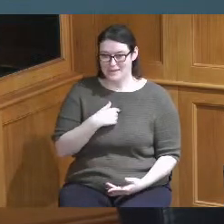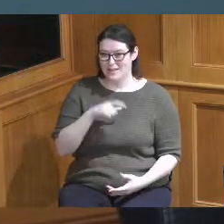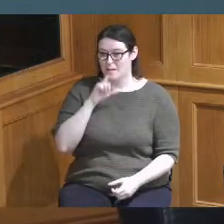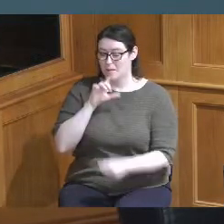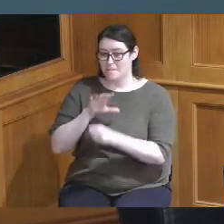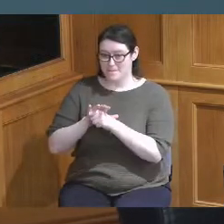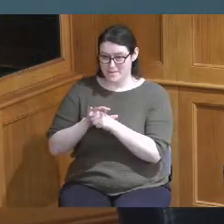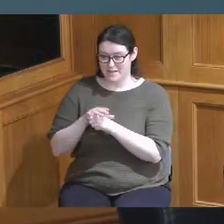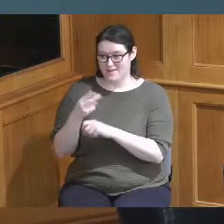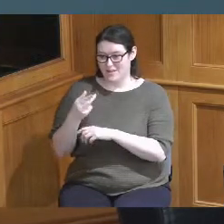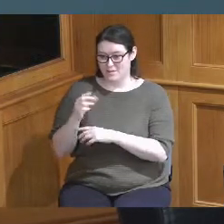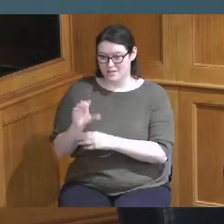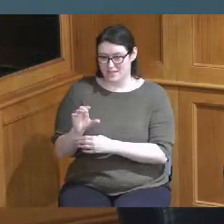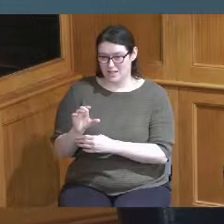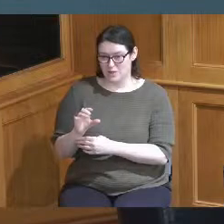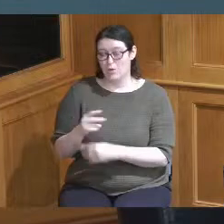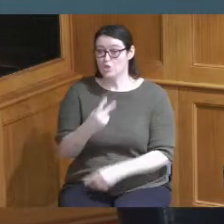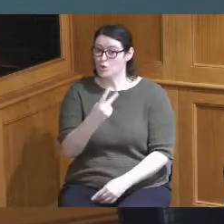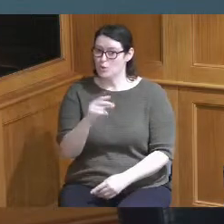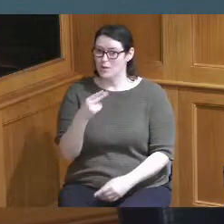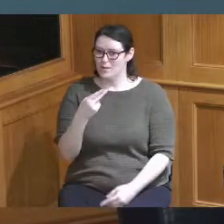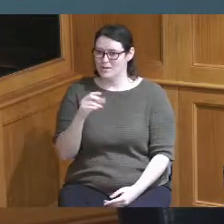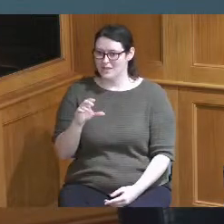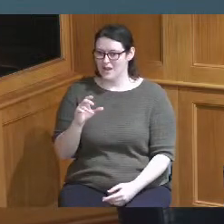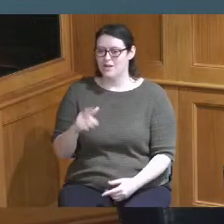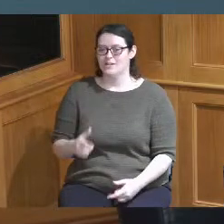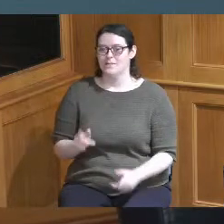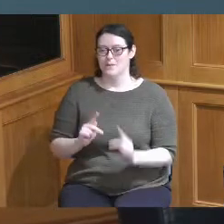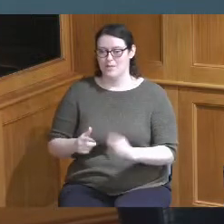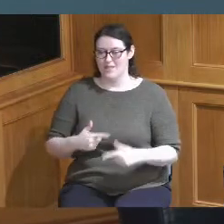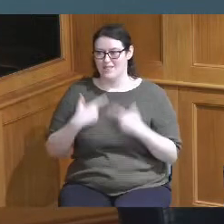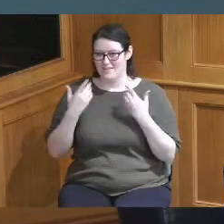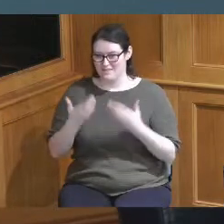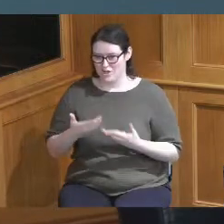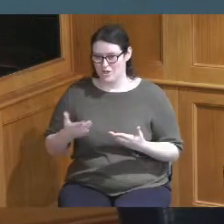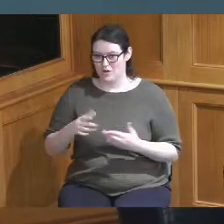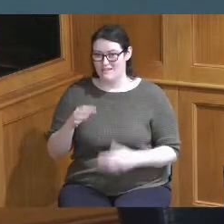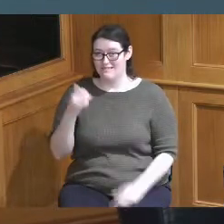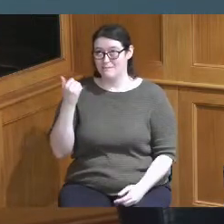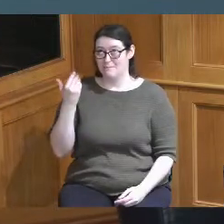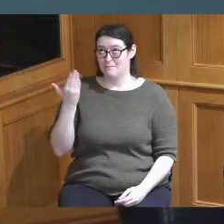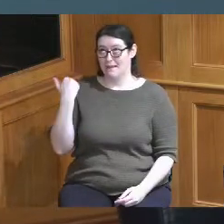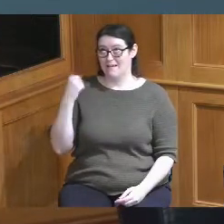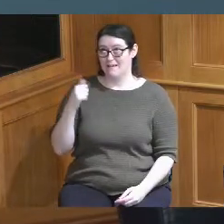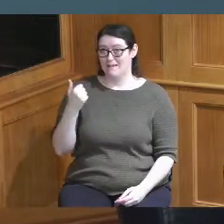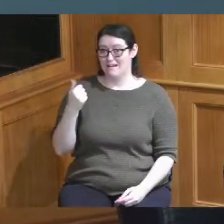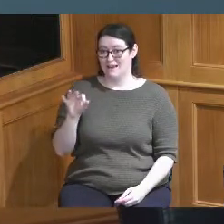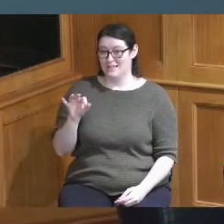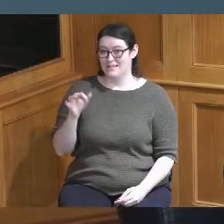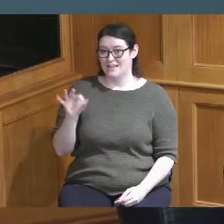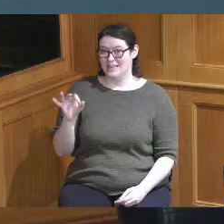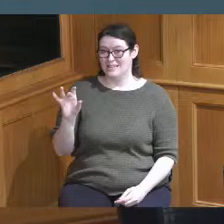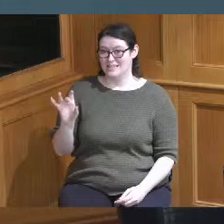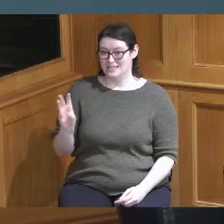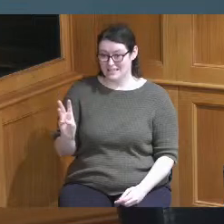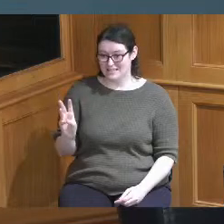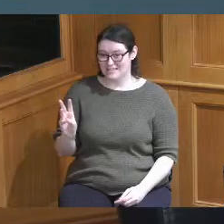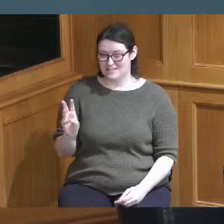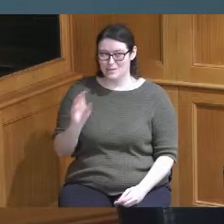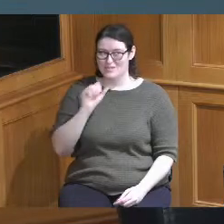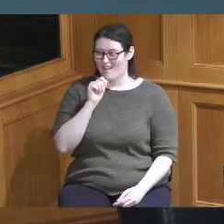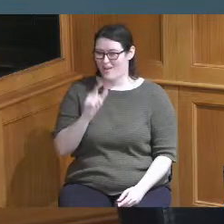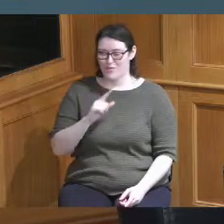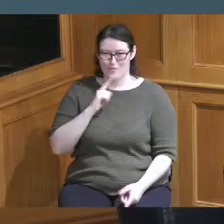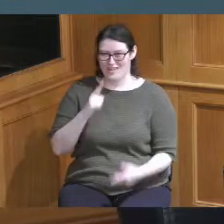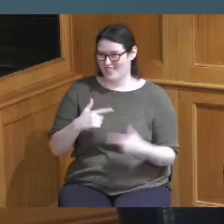was made by Hamilton County residents in 1996 was unrealistic. For them